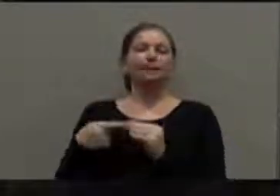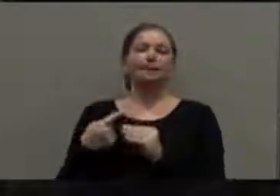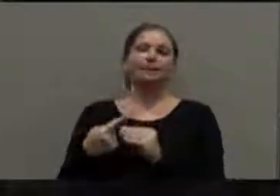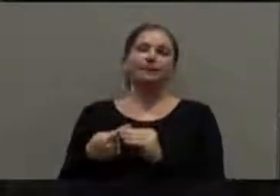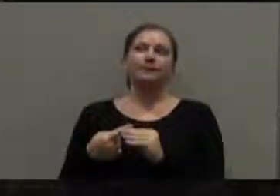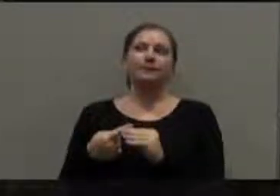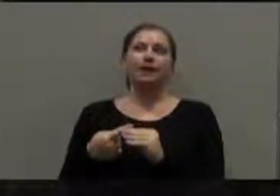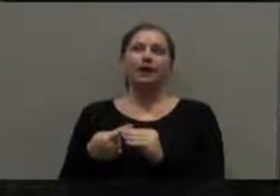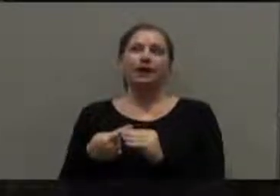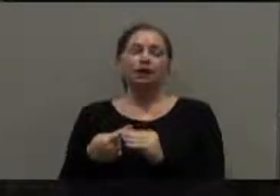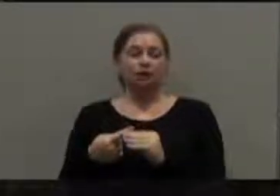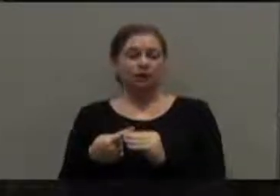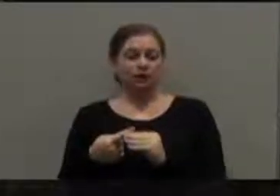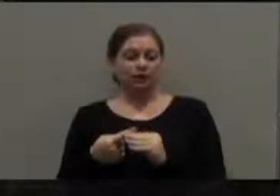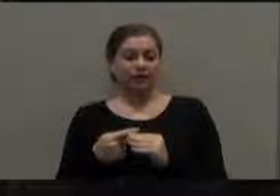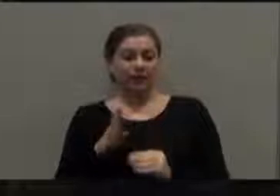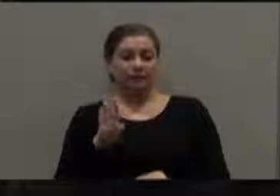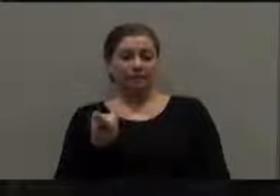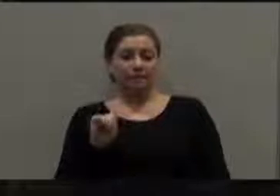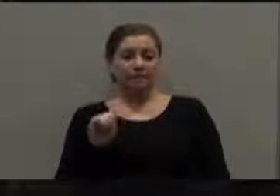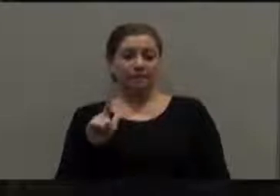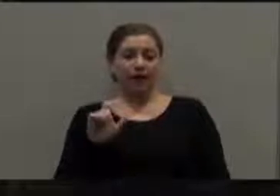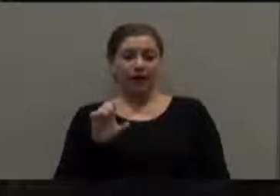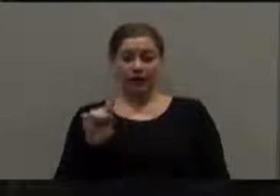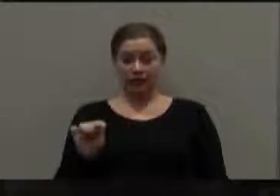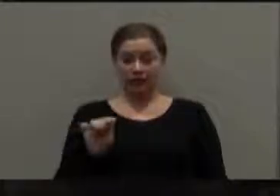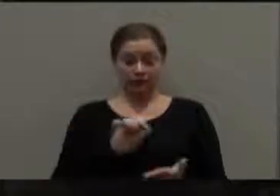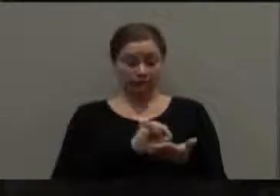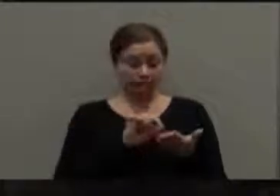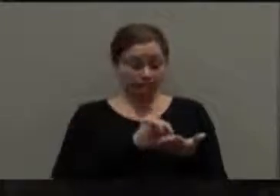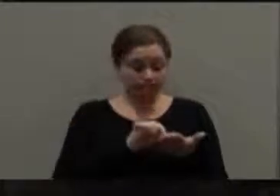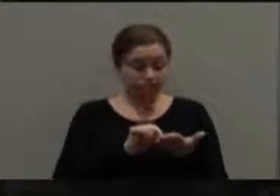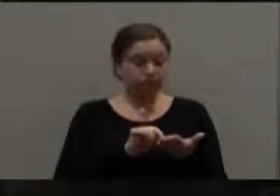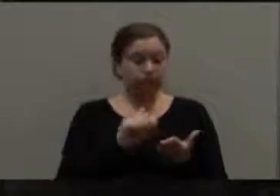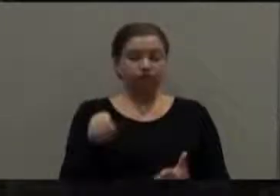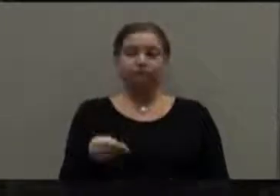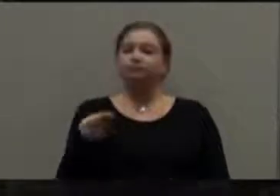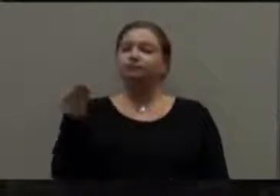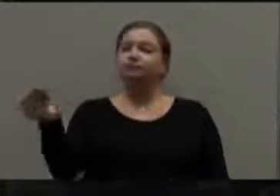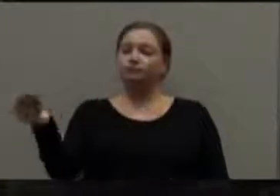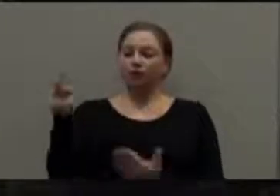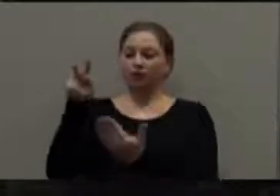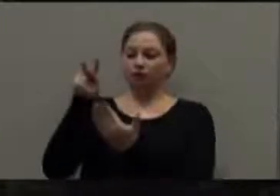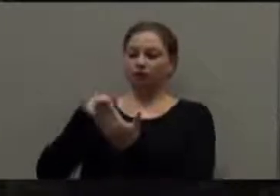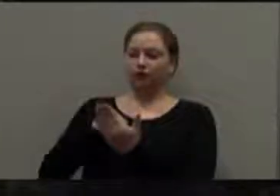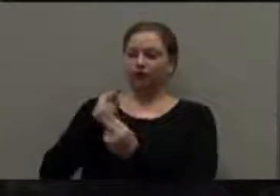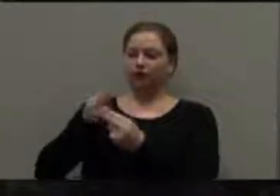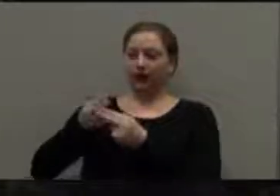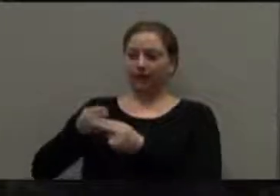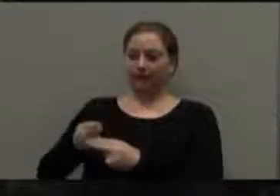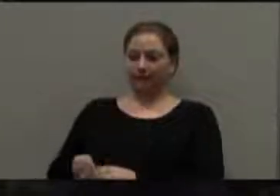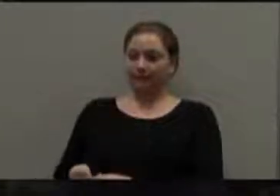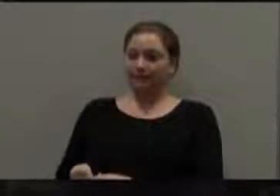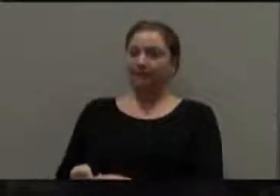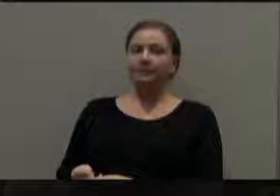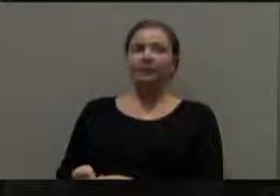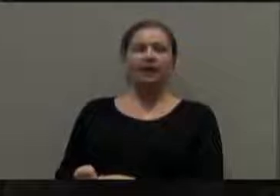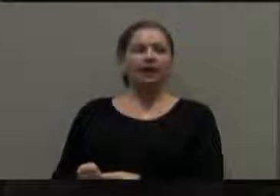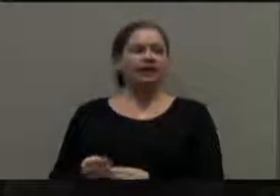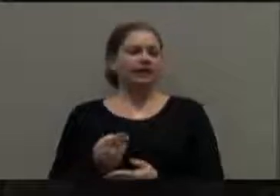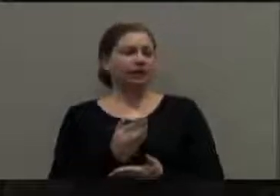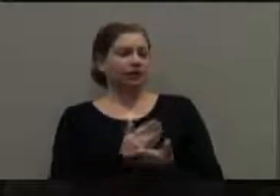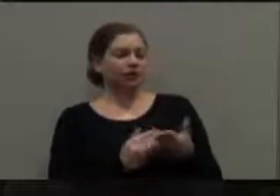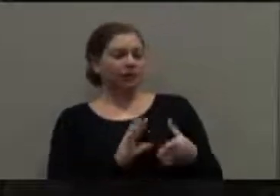a written ballot and then passing that forward. Just a couple of comments